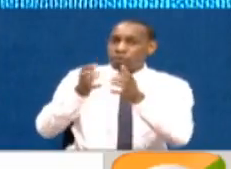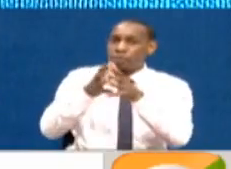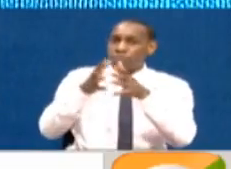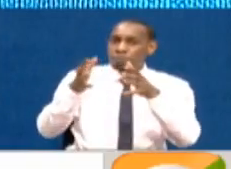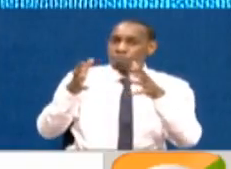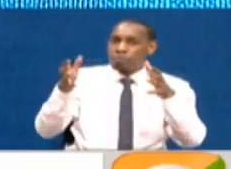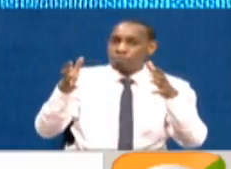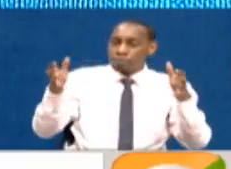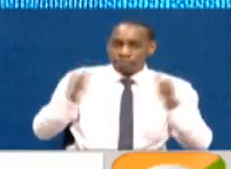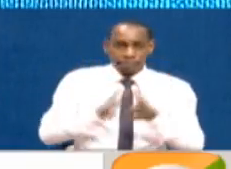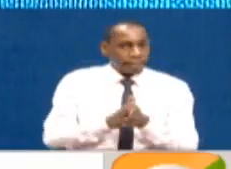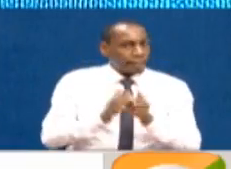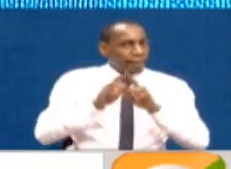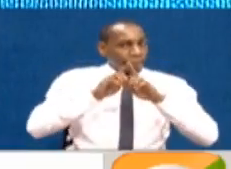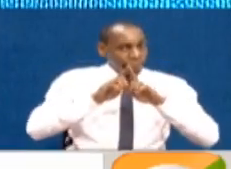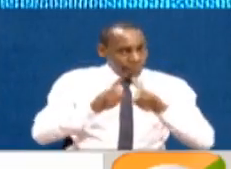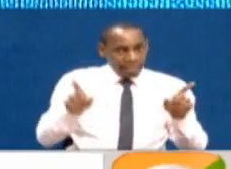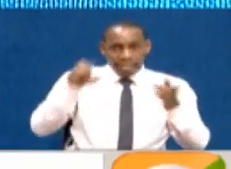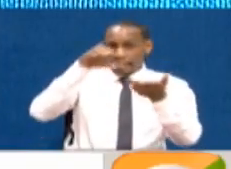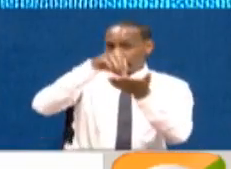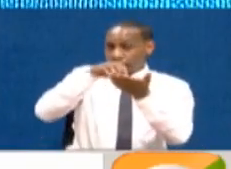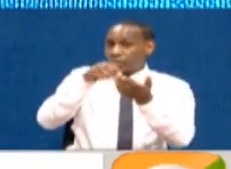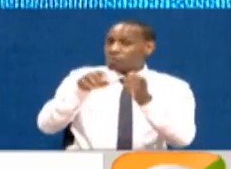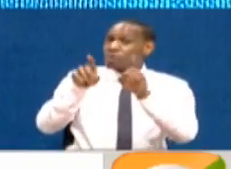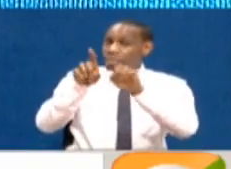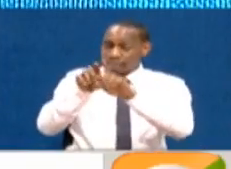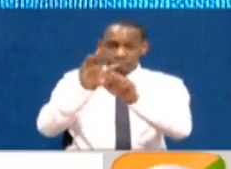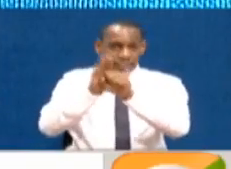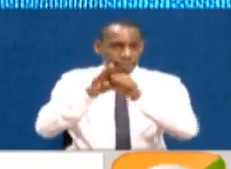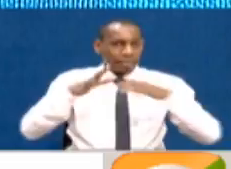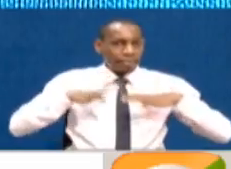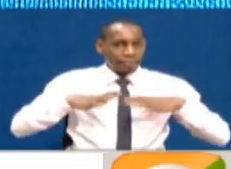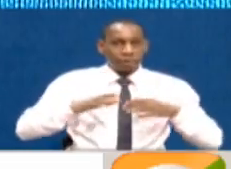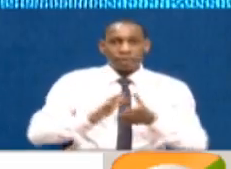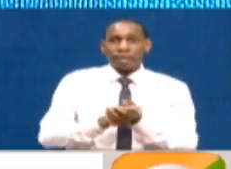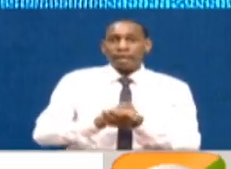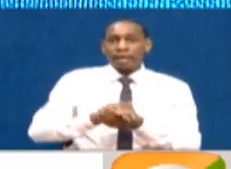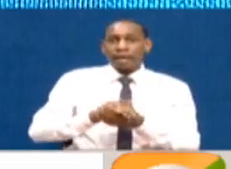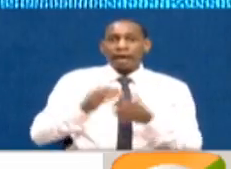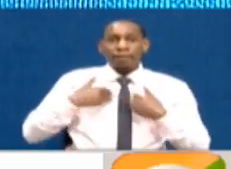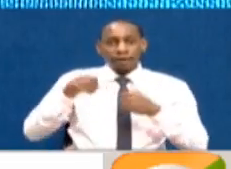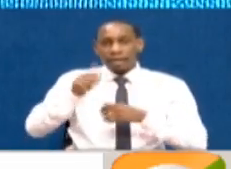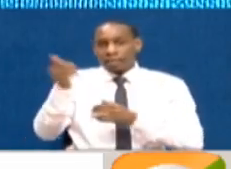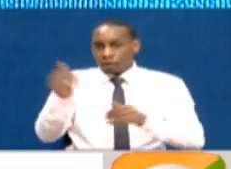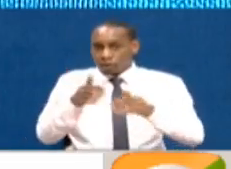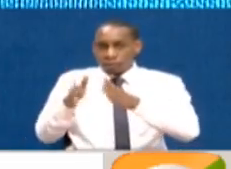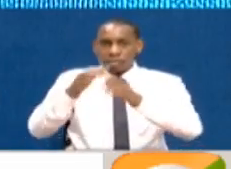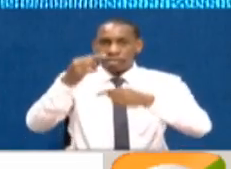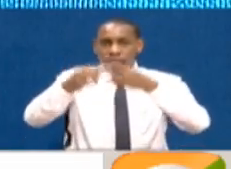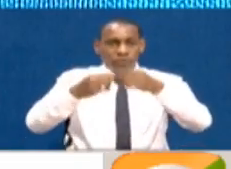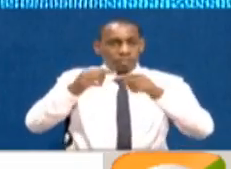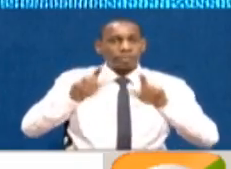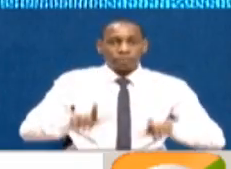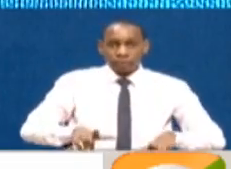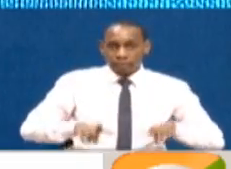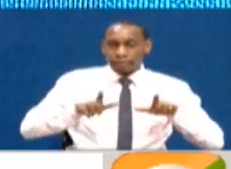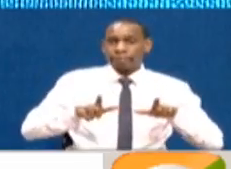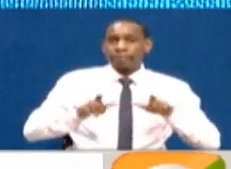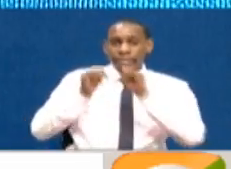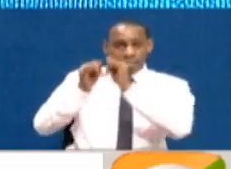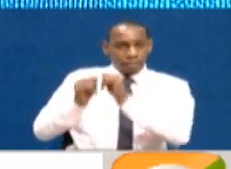growing. But while this may be the case for many, there are ways to still keep oneself open for